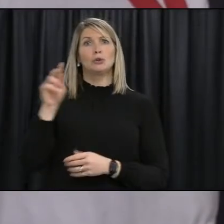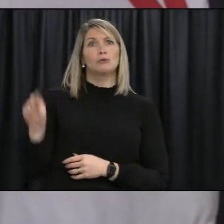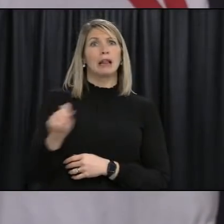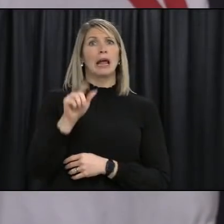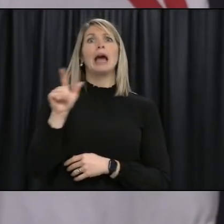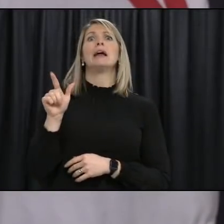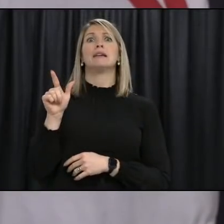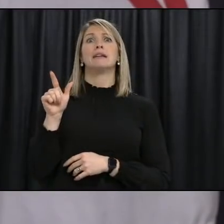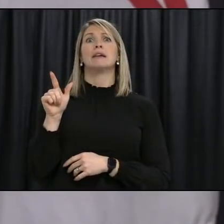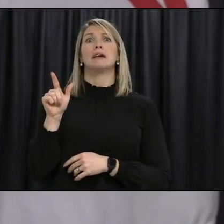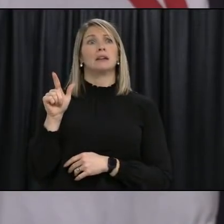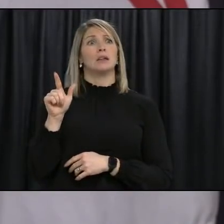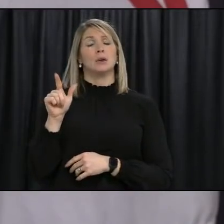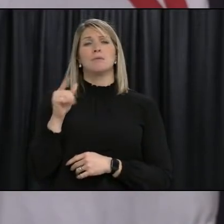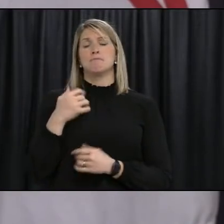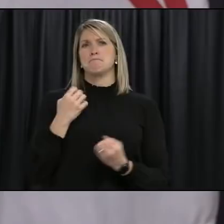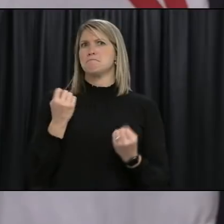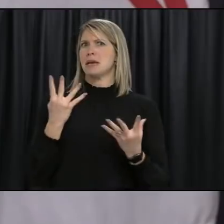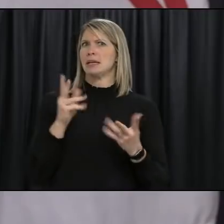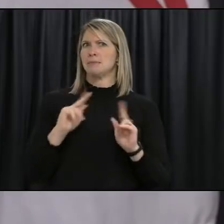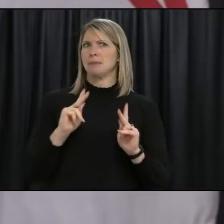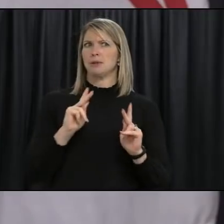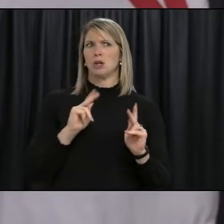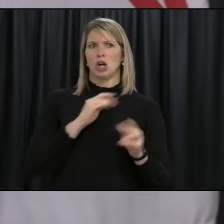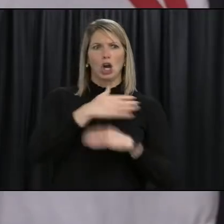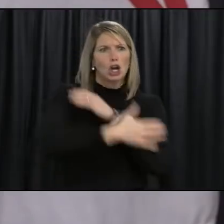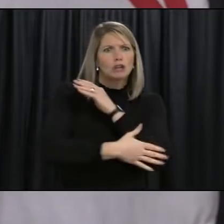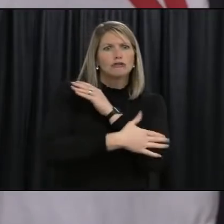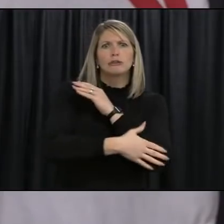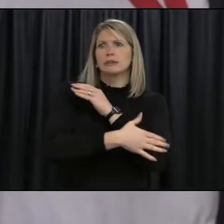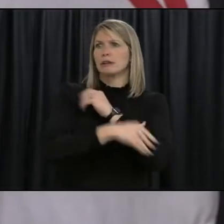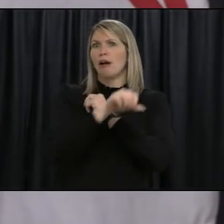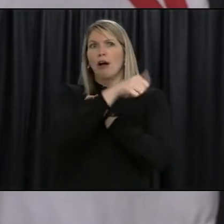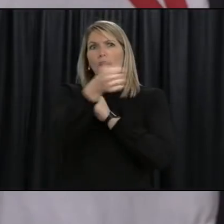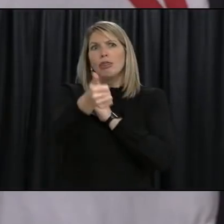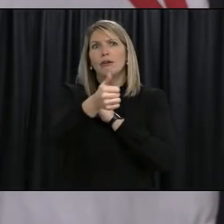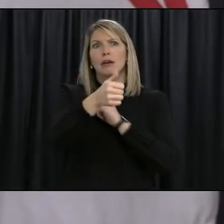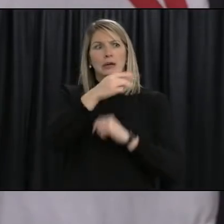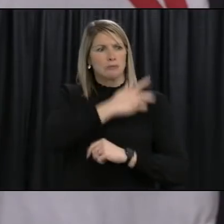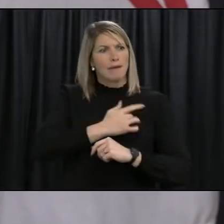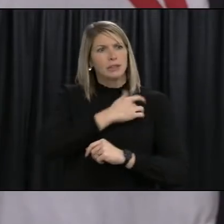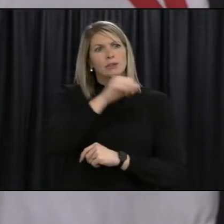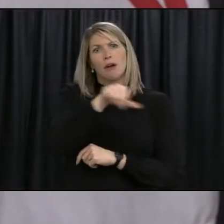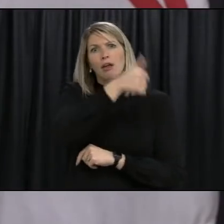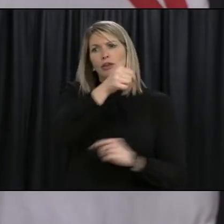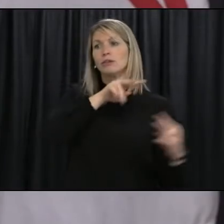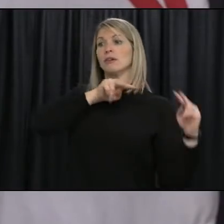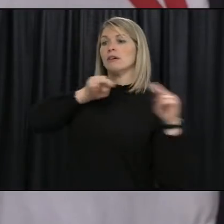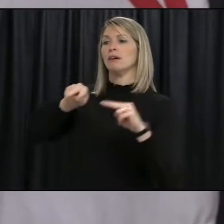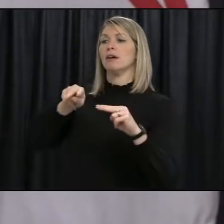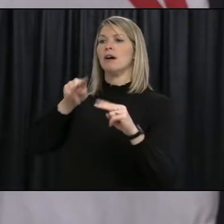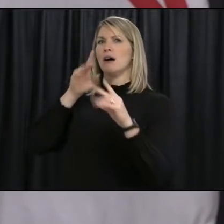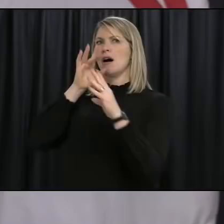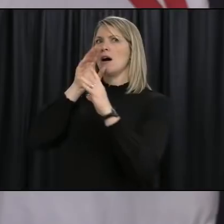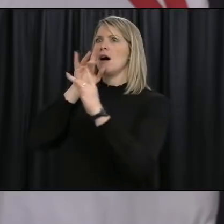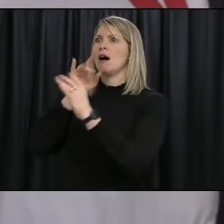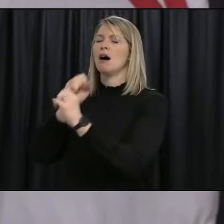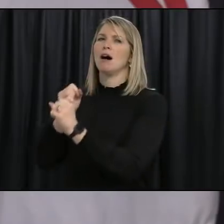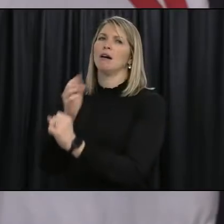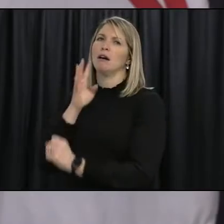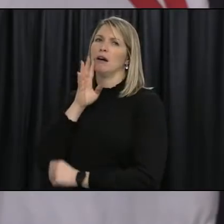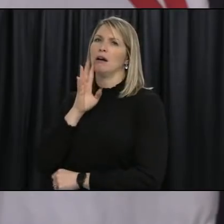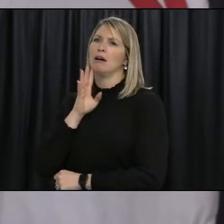guidelines, which is combating the spread of this terrible virus in our province. So thank you. We owe a huge thank you to